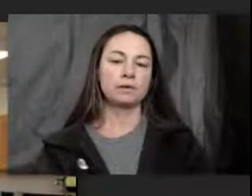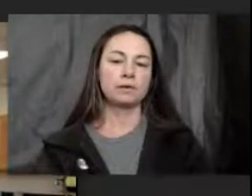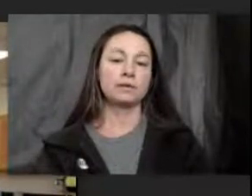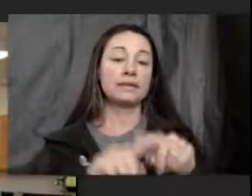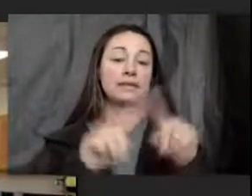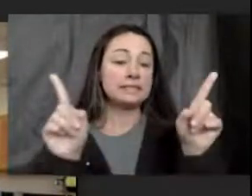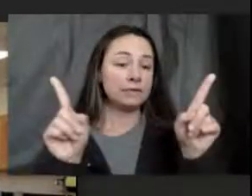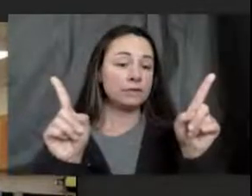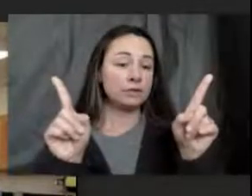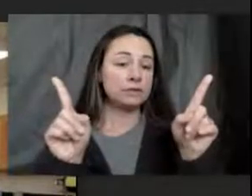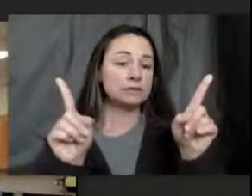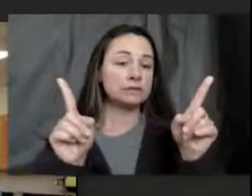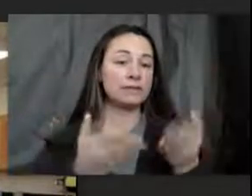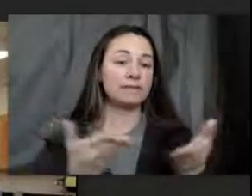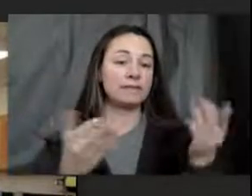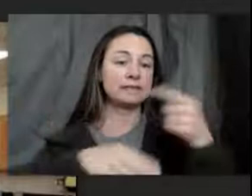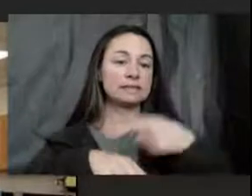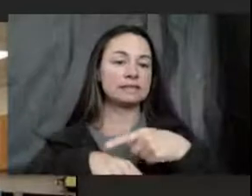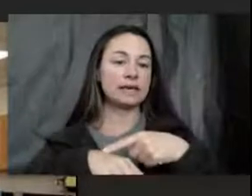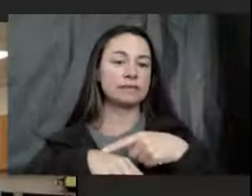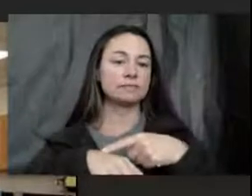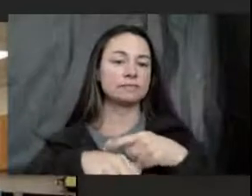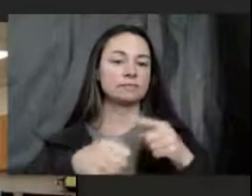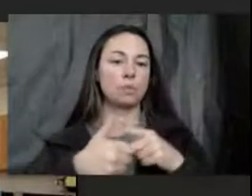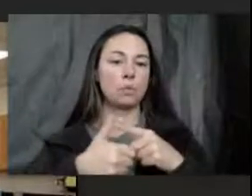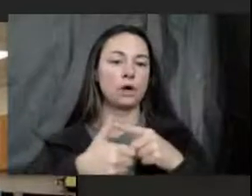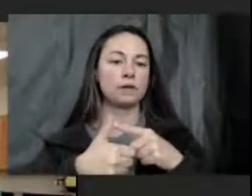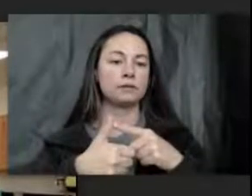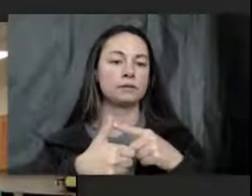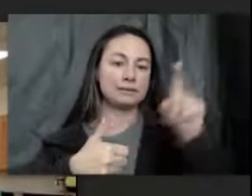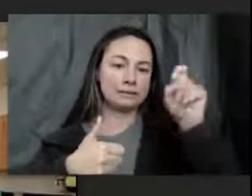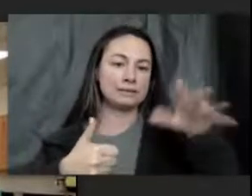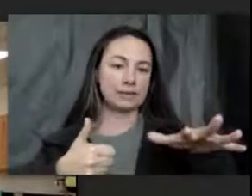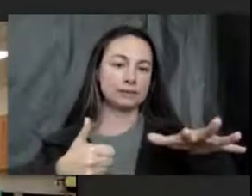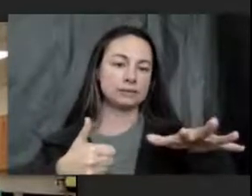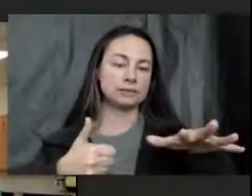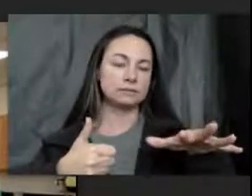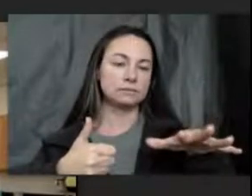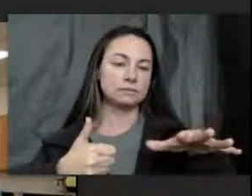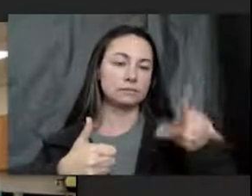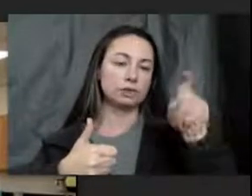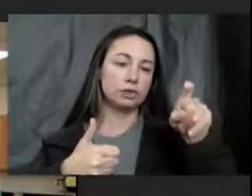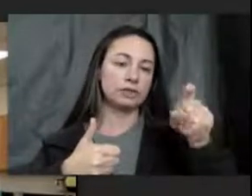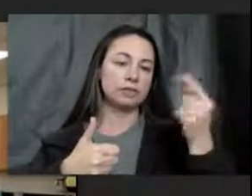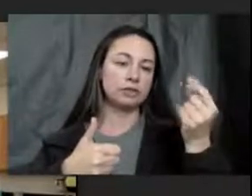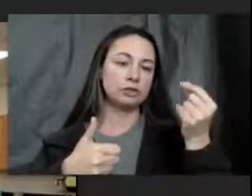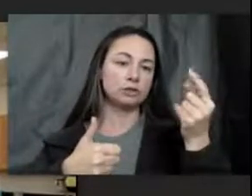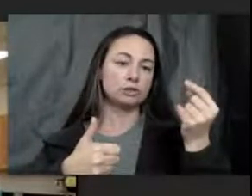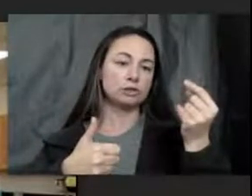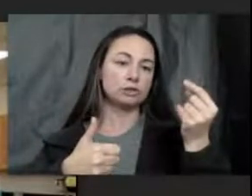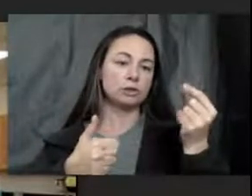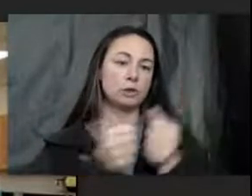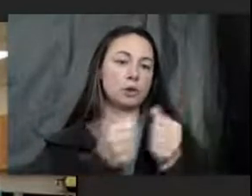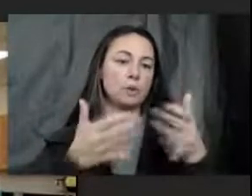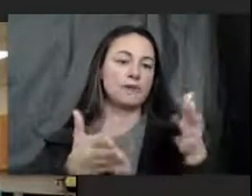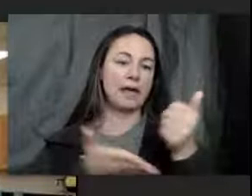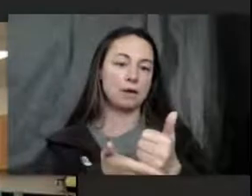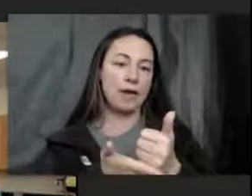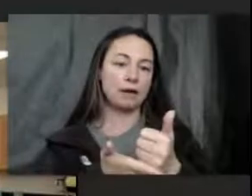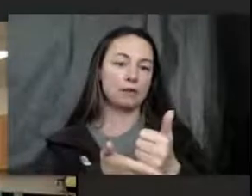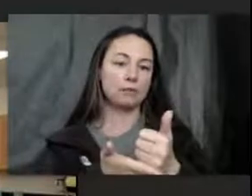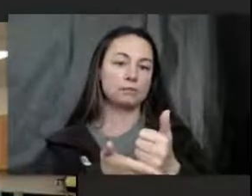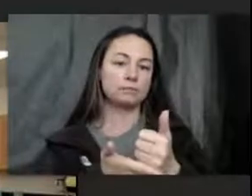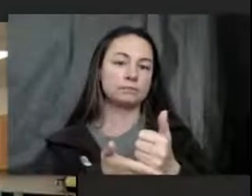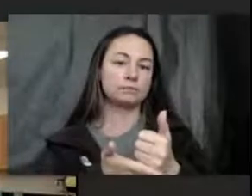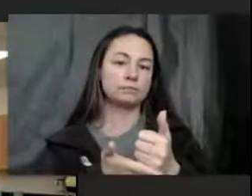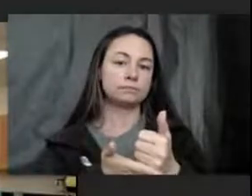Difference is, though, this time, one, we're taking this as a test. So you need to be able to do this without any help.